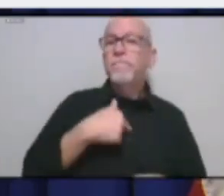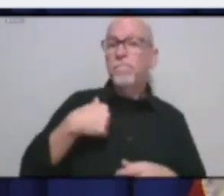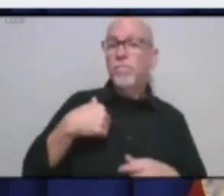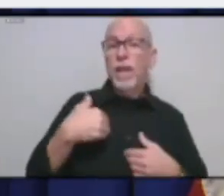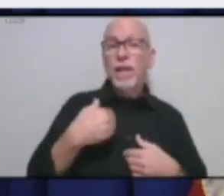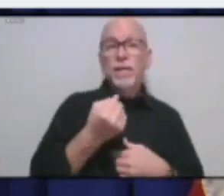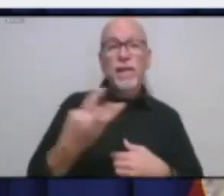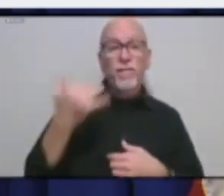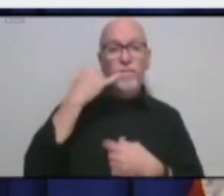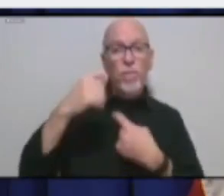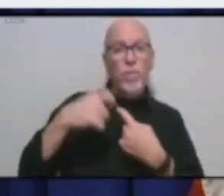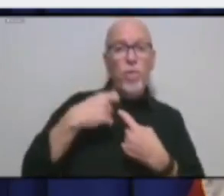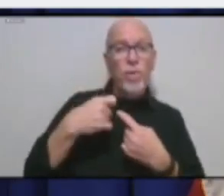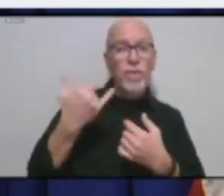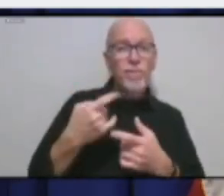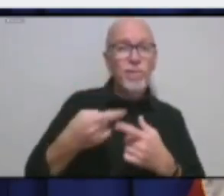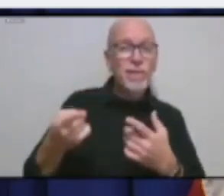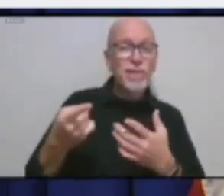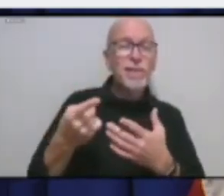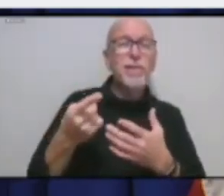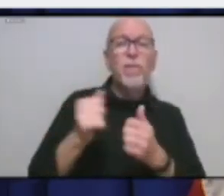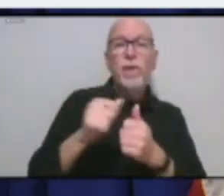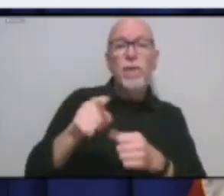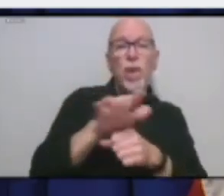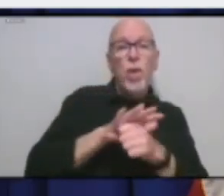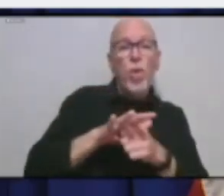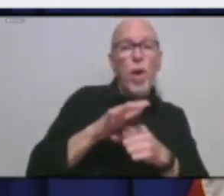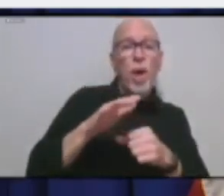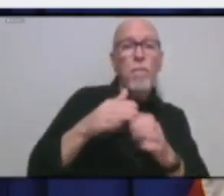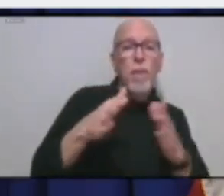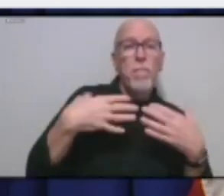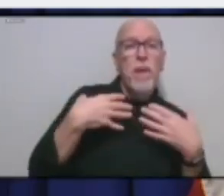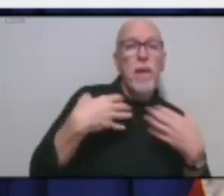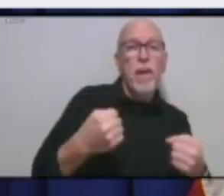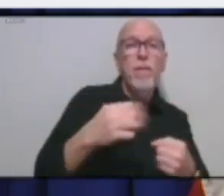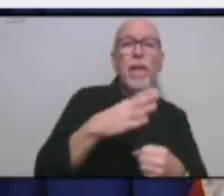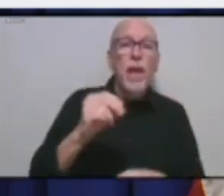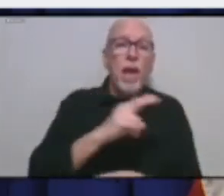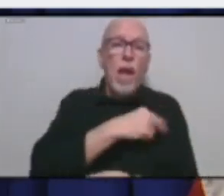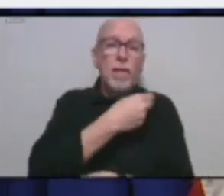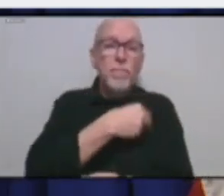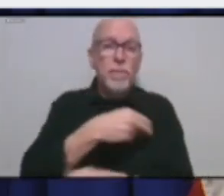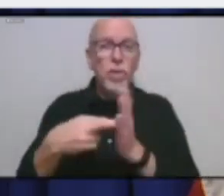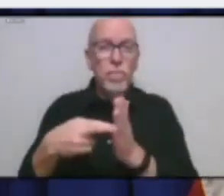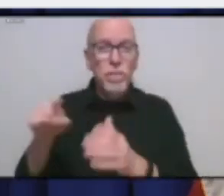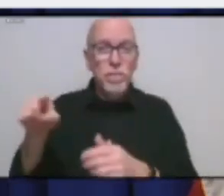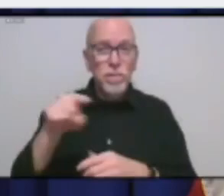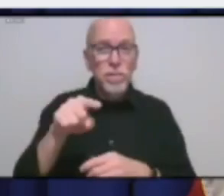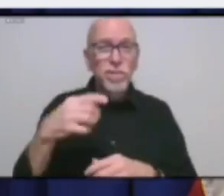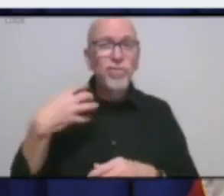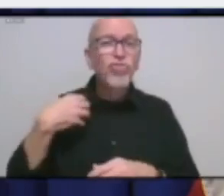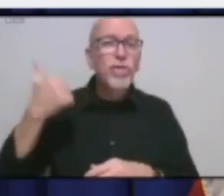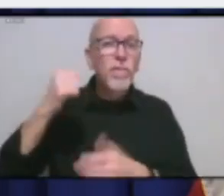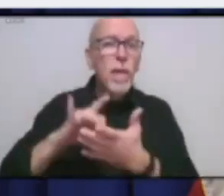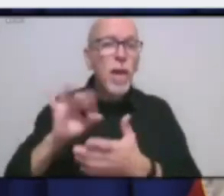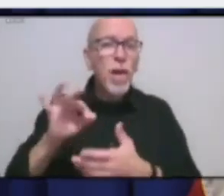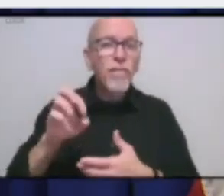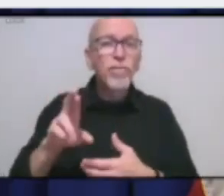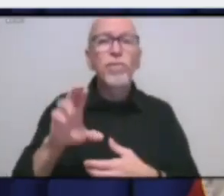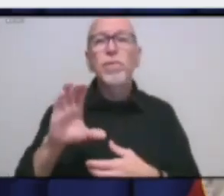week with not only the local public health individuals and the hospital representation, chief medical officers, CNOs,